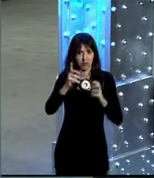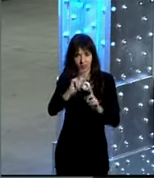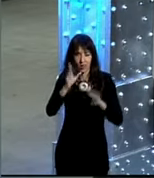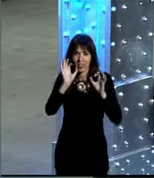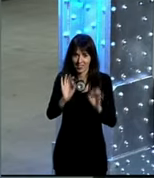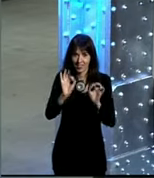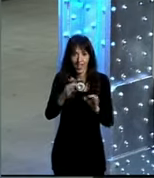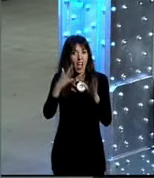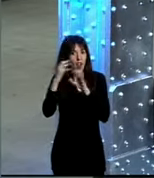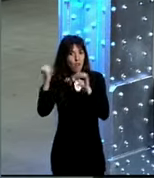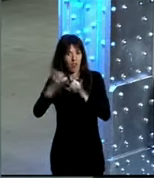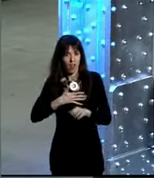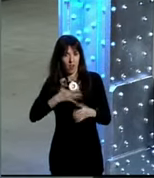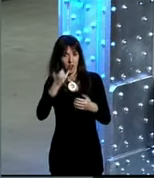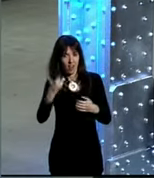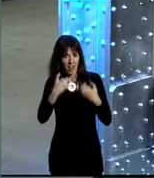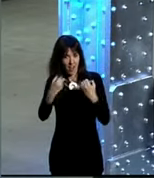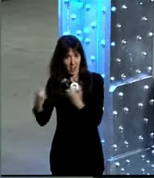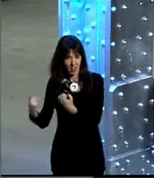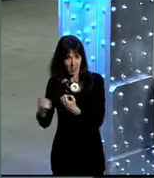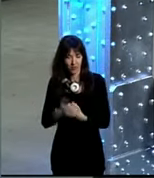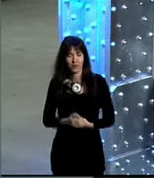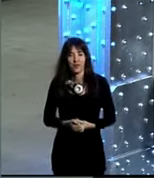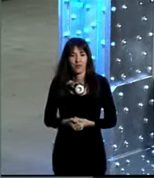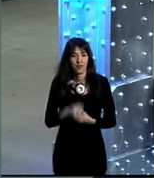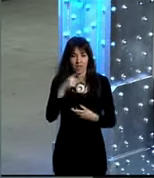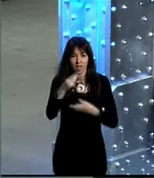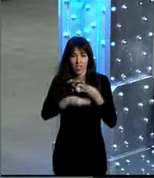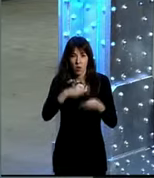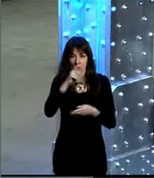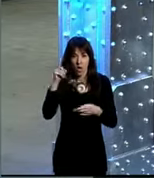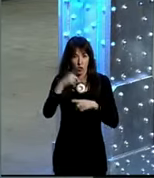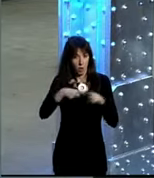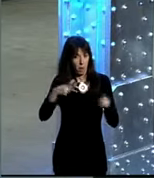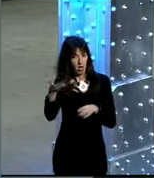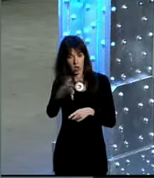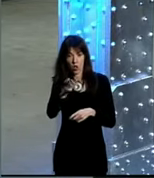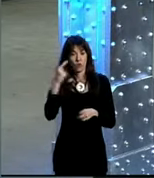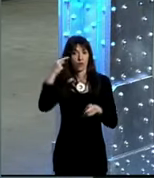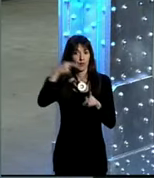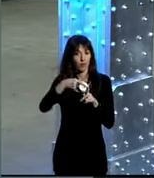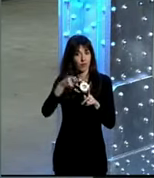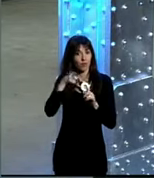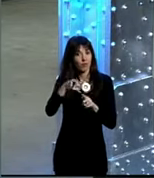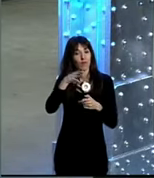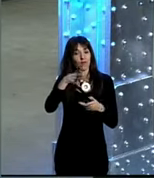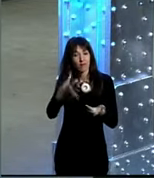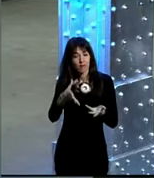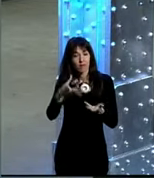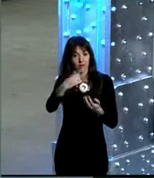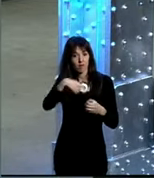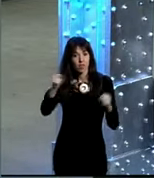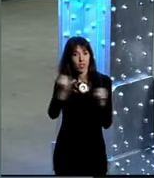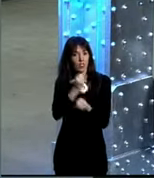This was a project that we got handed a year back, 1.5 years back. The mission was to work with 10 multi-billion energy